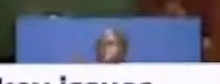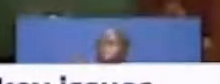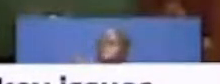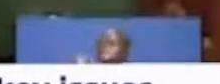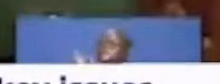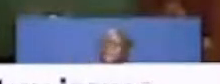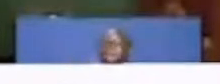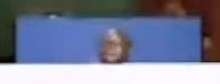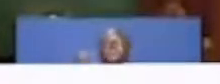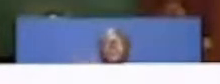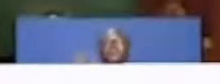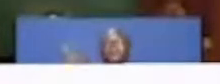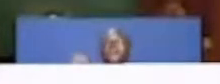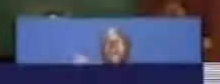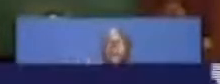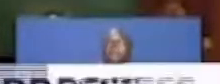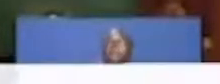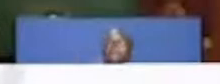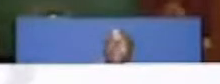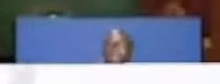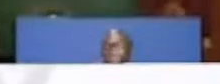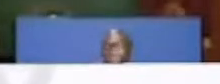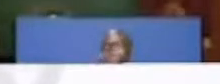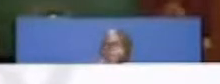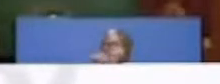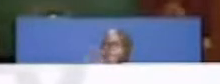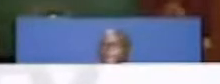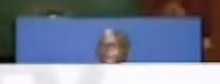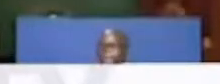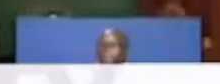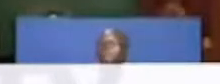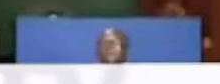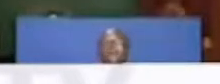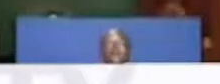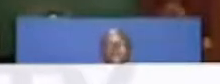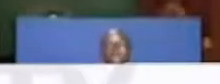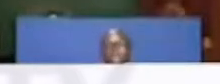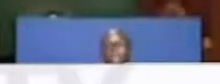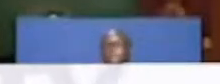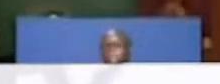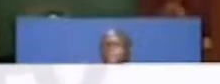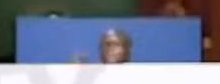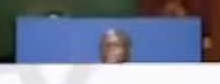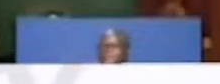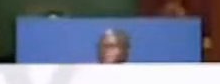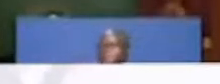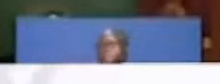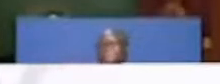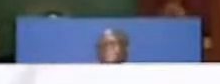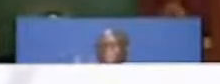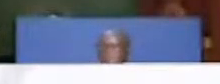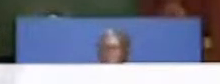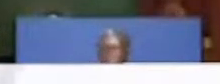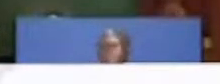that number stands at 603 dialysis machines. These machines have thus